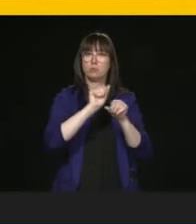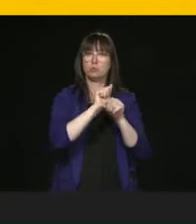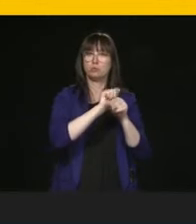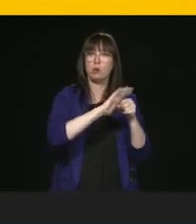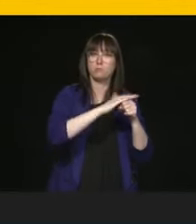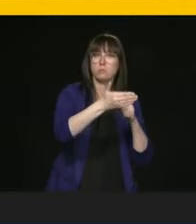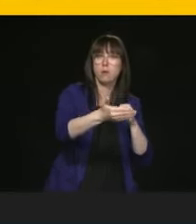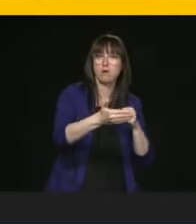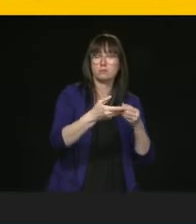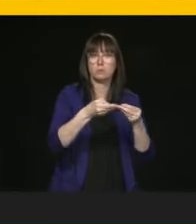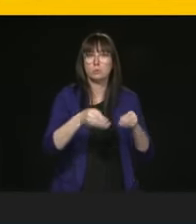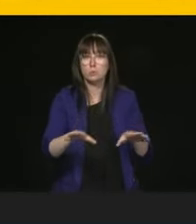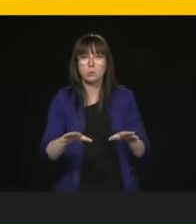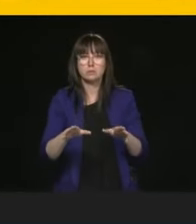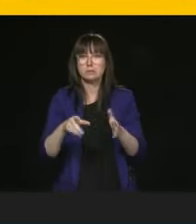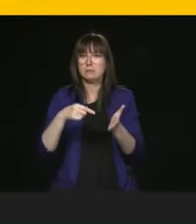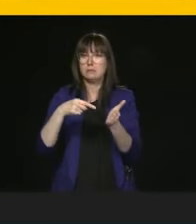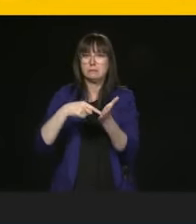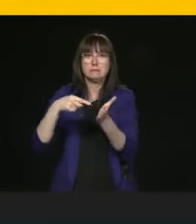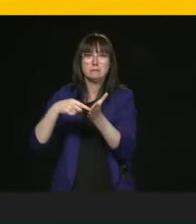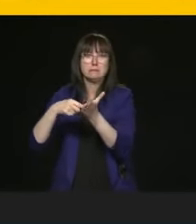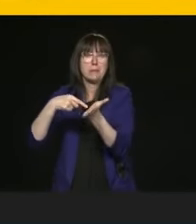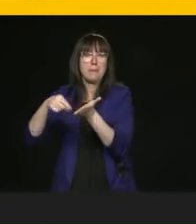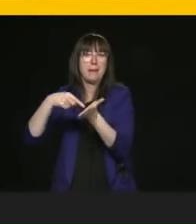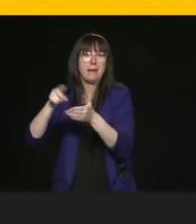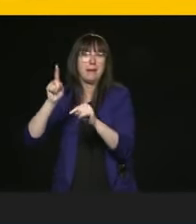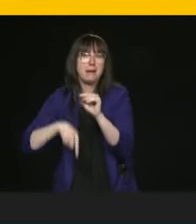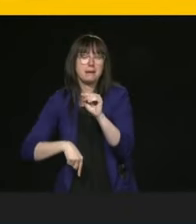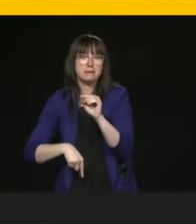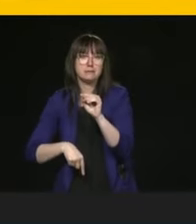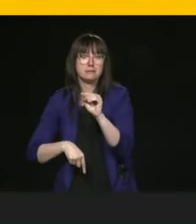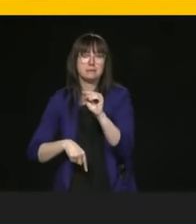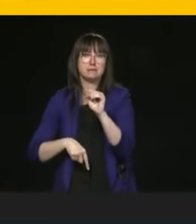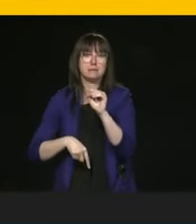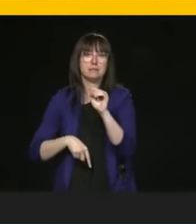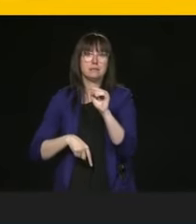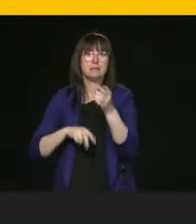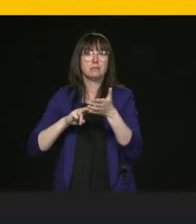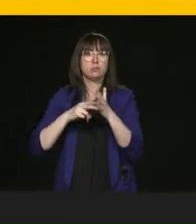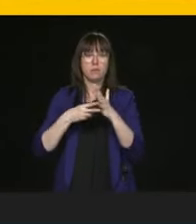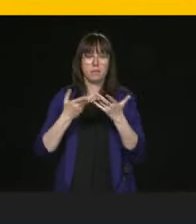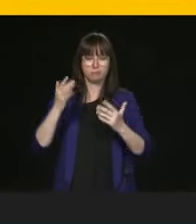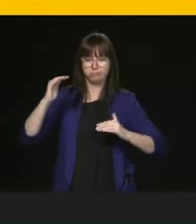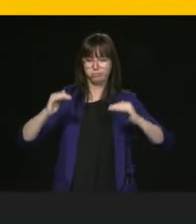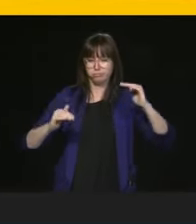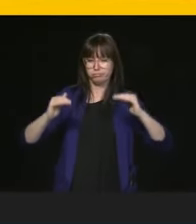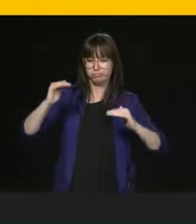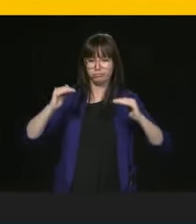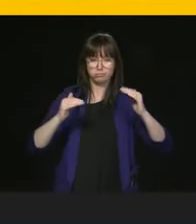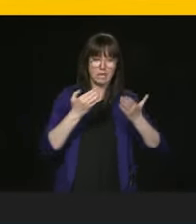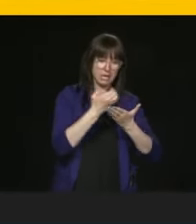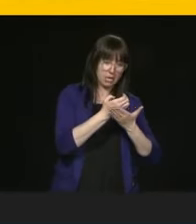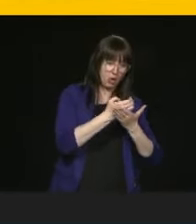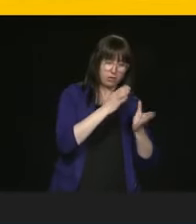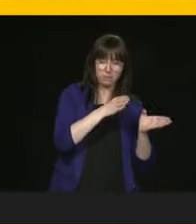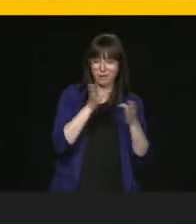meet. So we always have to weigh public health outcomes and economic